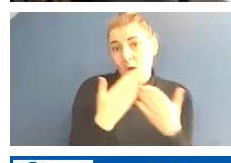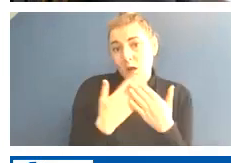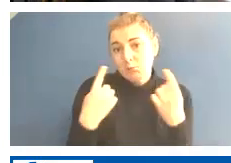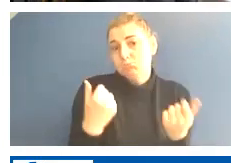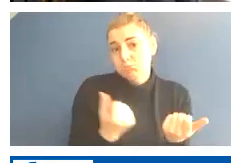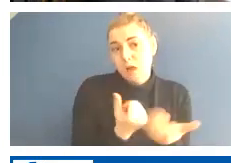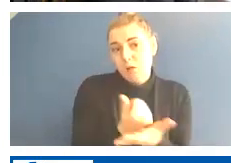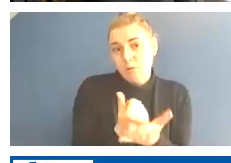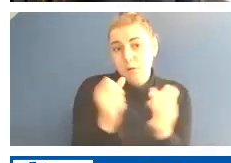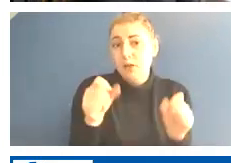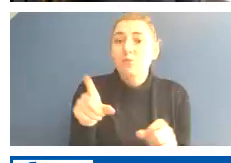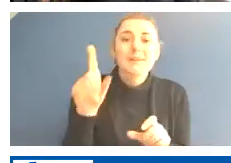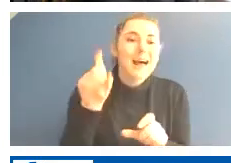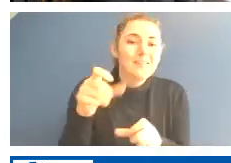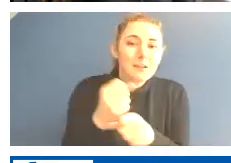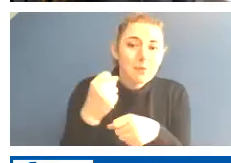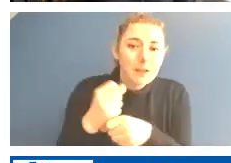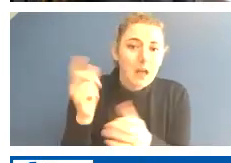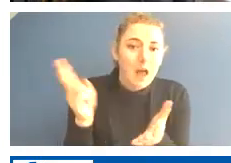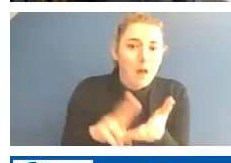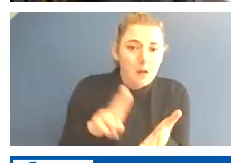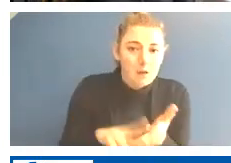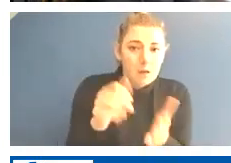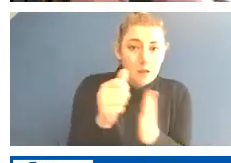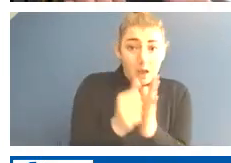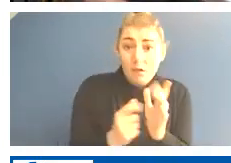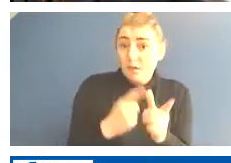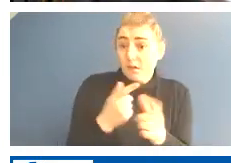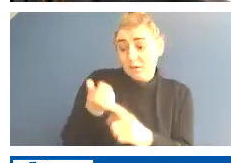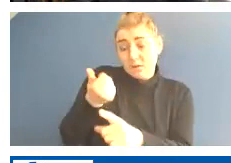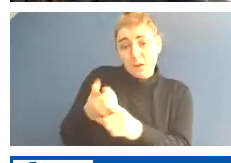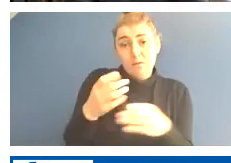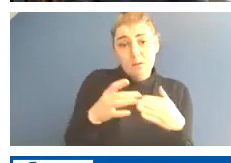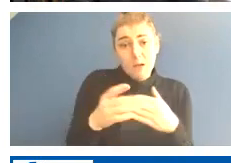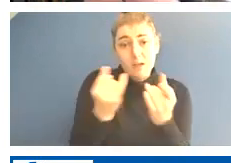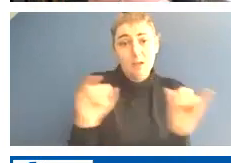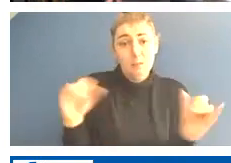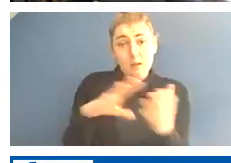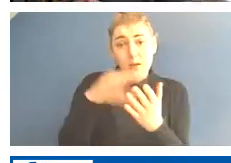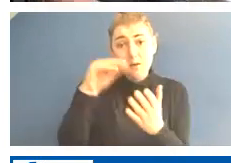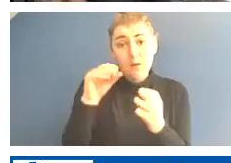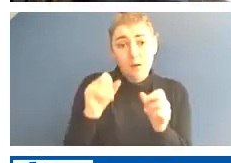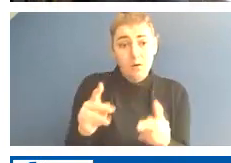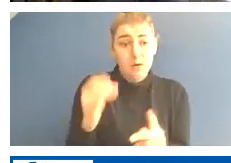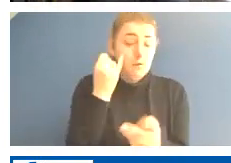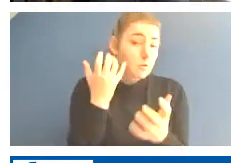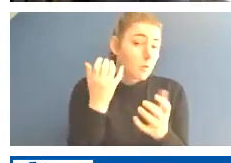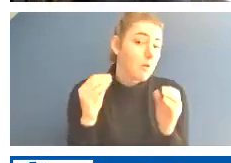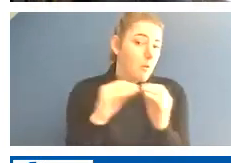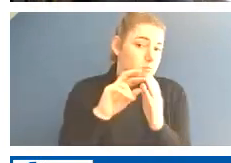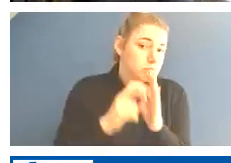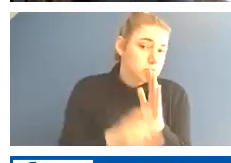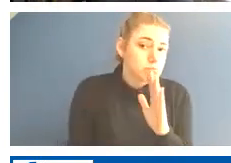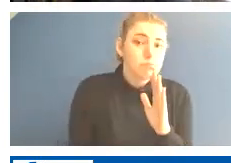to create a login account, but then they are self-guided, independent learning opportunities. If you want a deeper dive